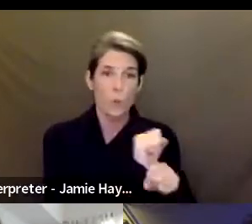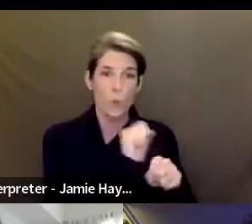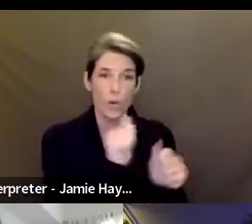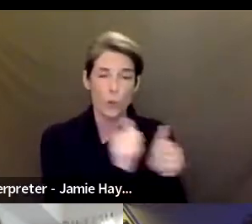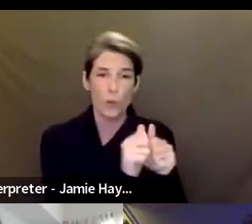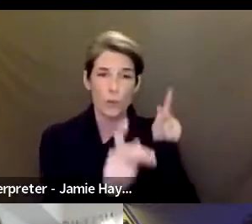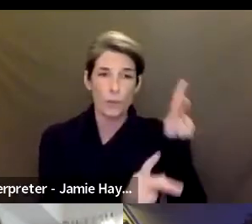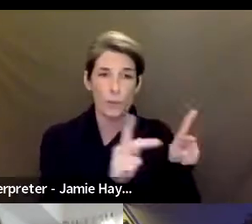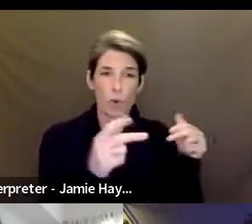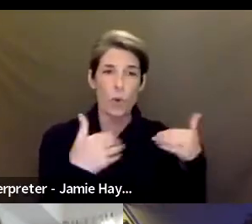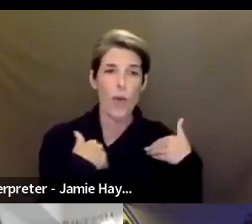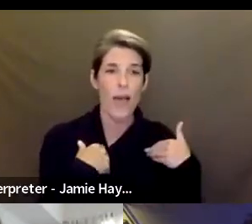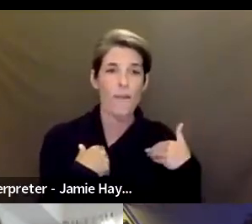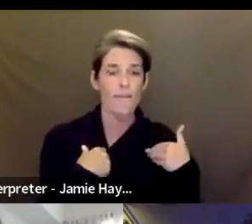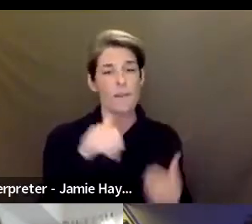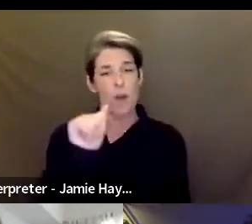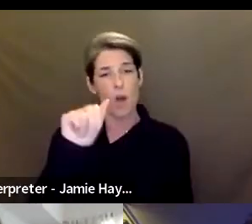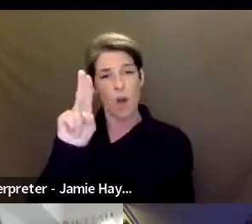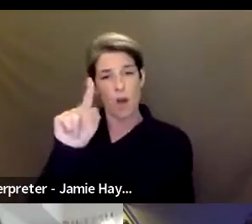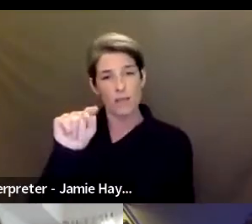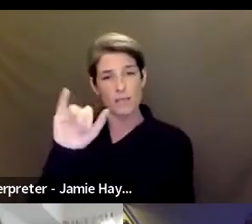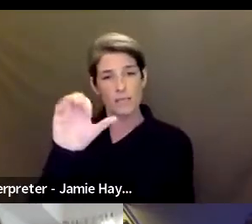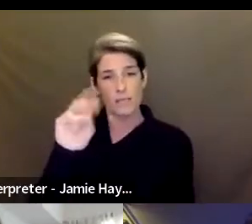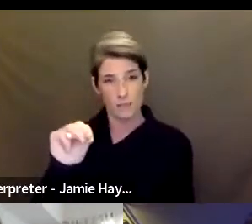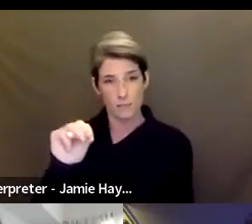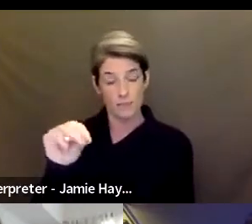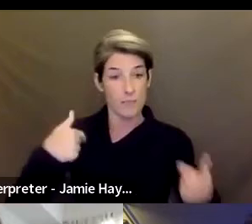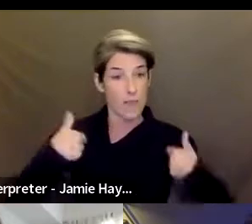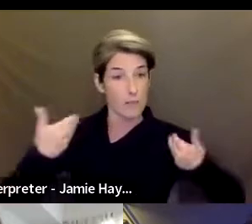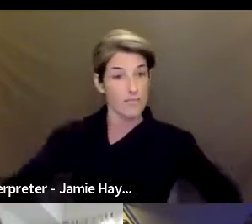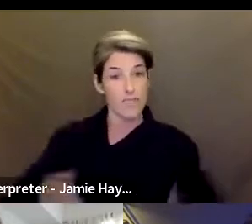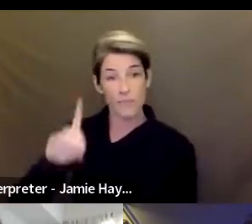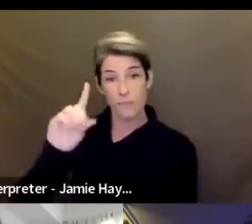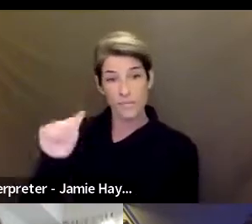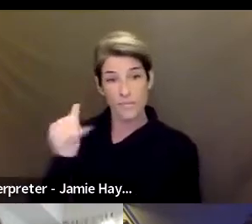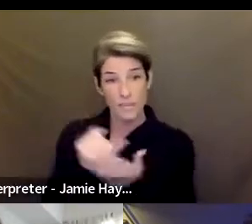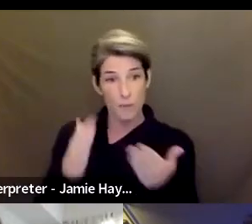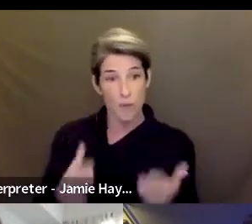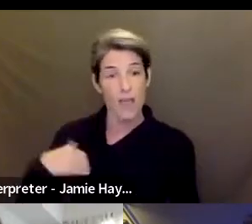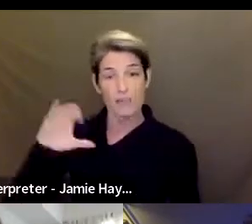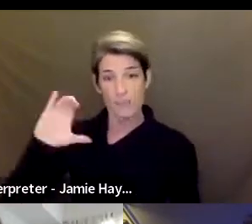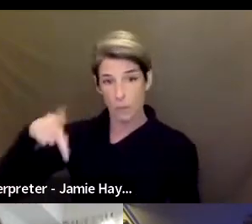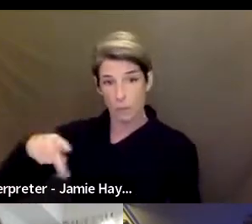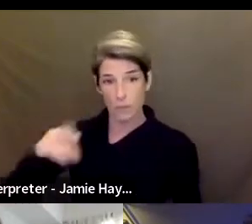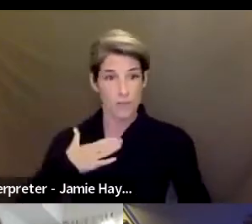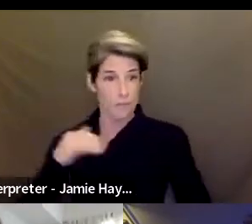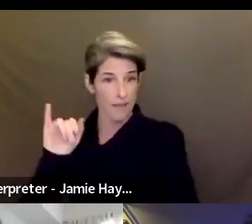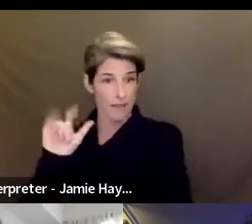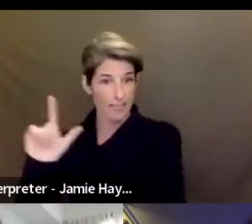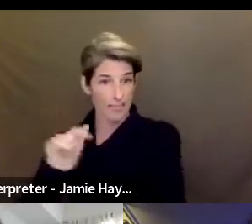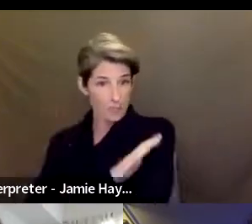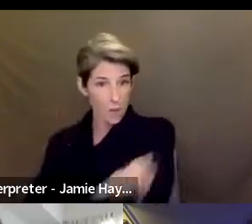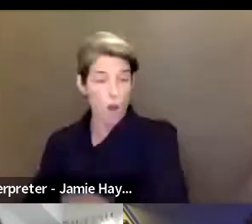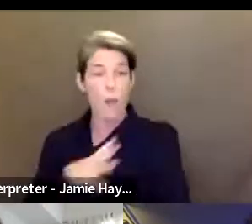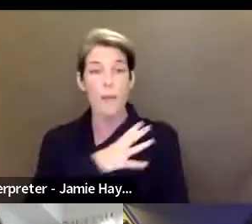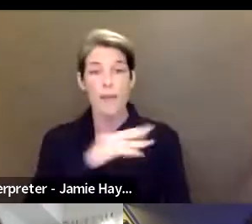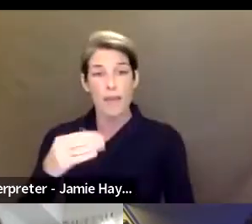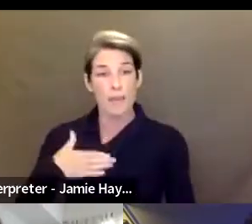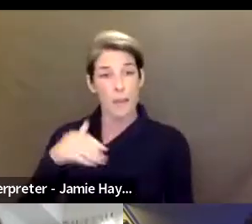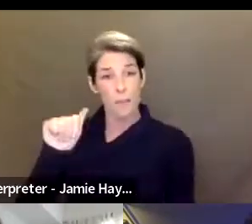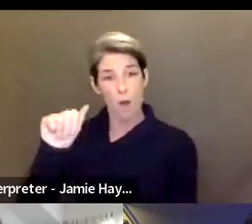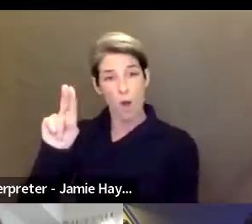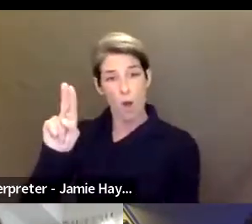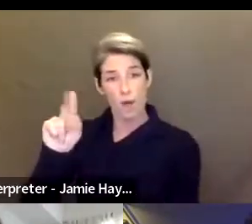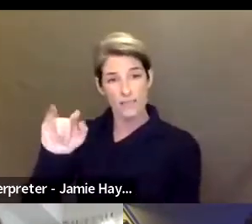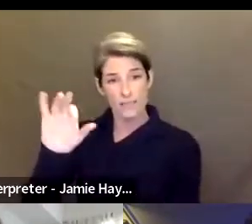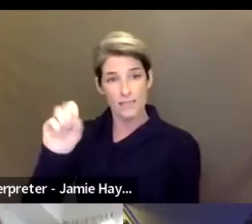am also a disabled man. I have Erb's palsy in my left arm. I have autism. And, I didn't do my